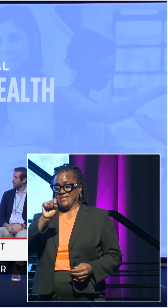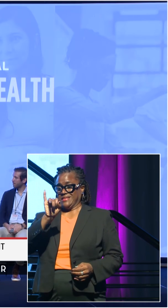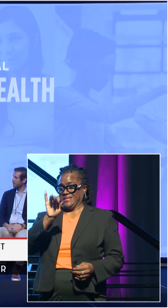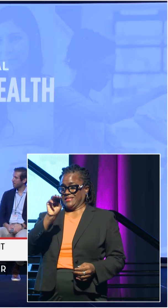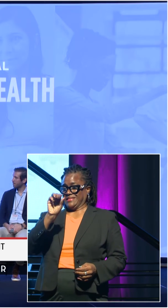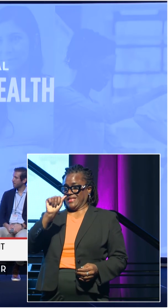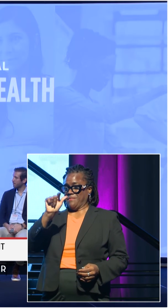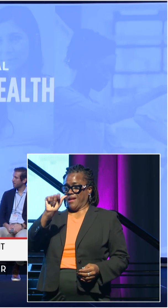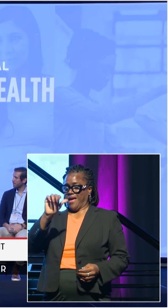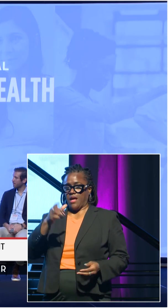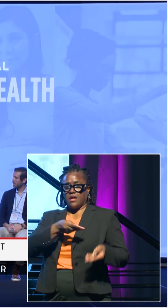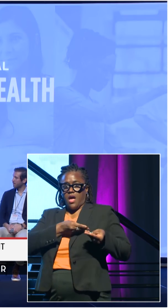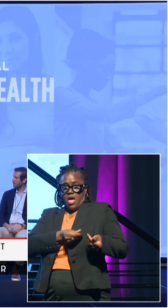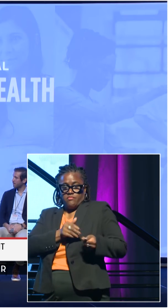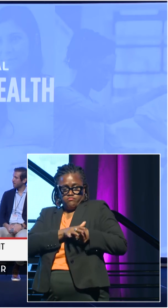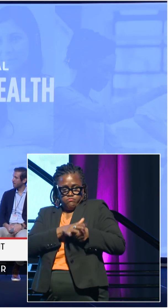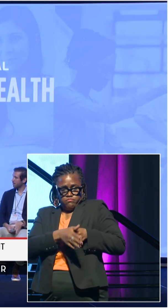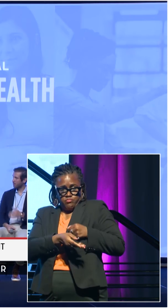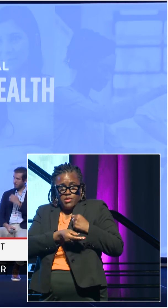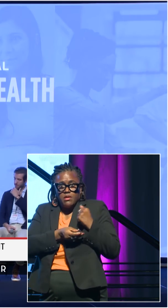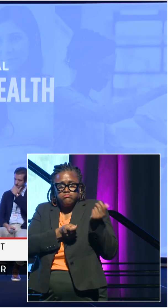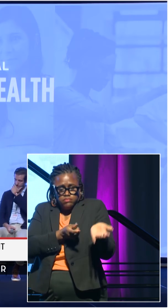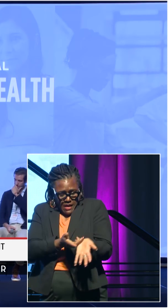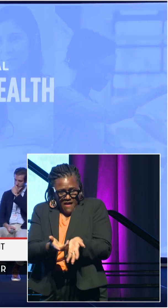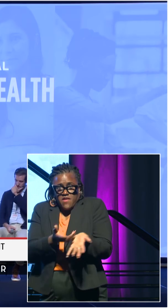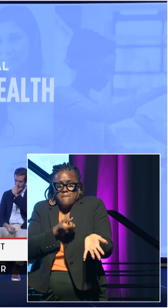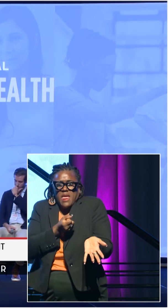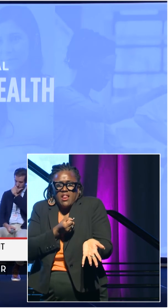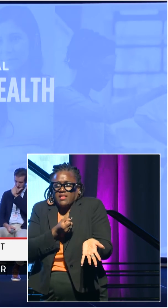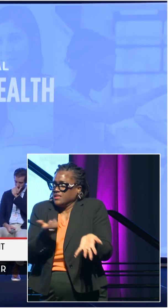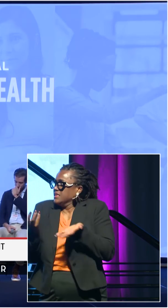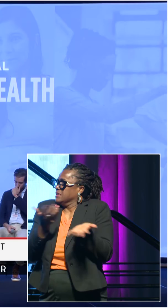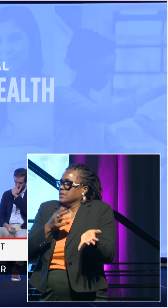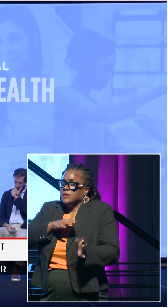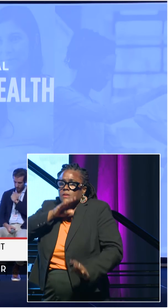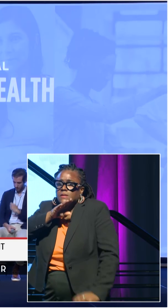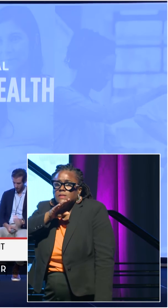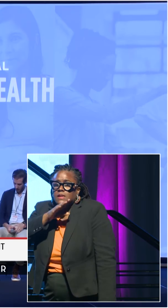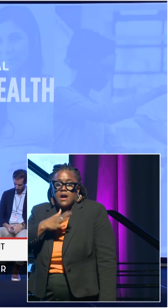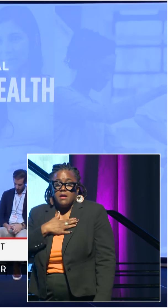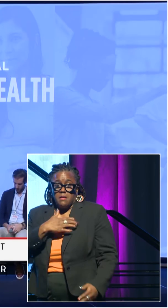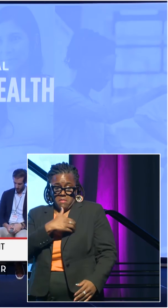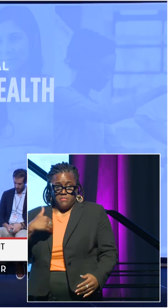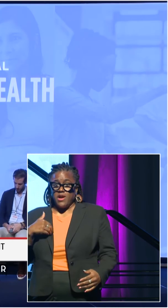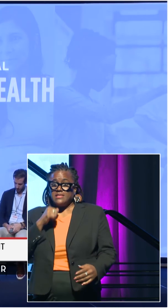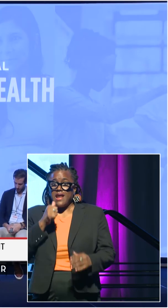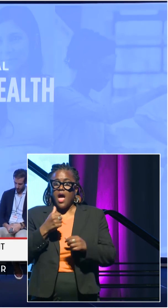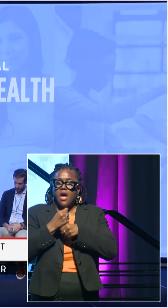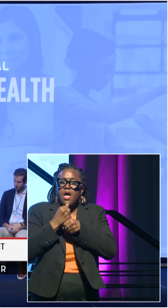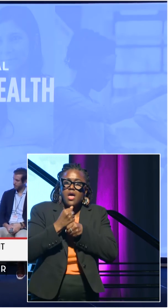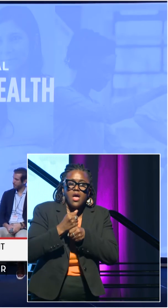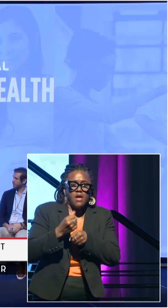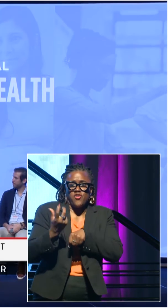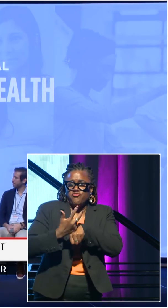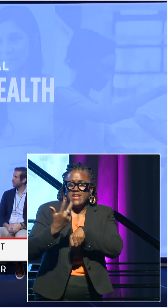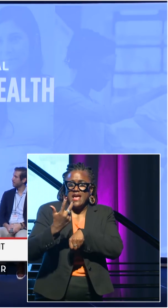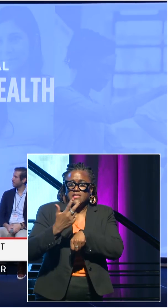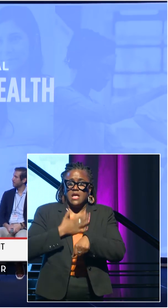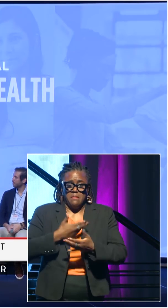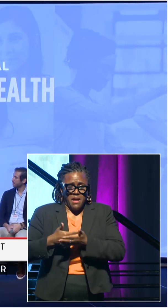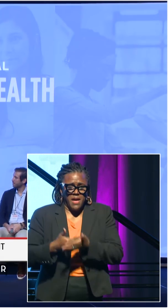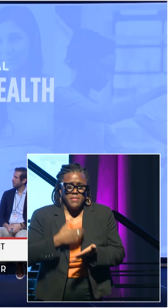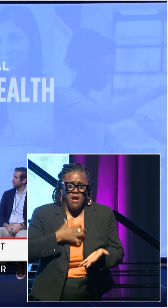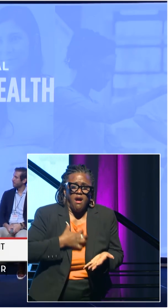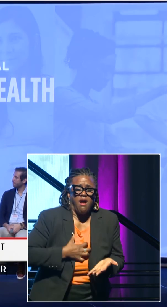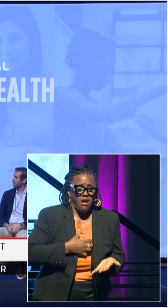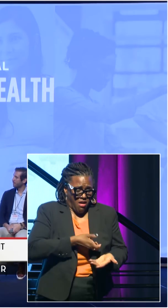milk. Let me give my body a chance. But when you're frustrated, and then, for my breast didn't actually make milk for 3 days, and my baby was hungry, and if